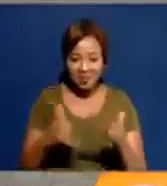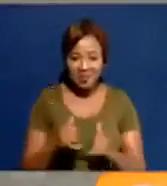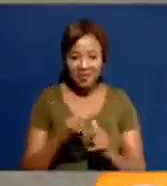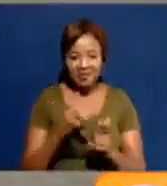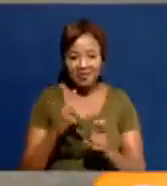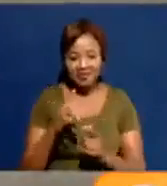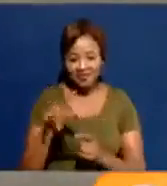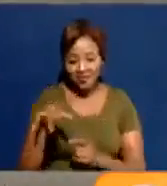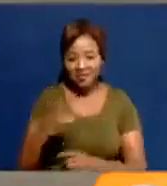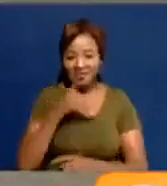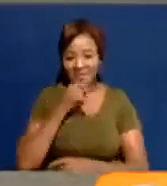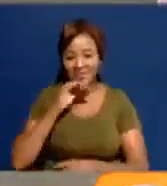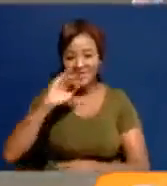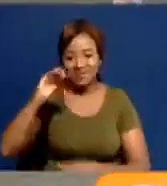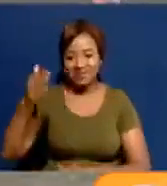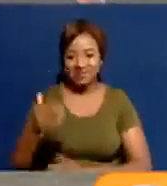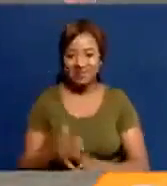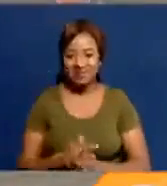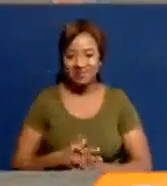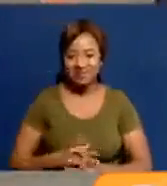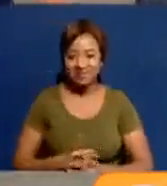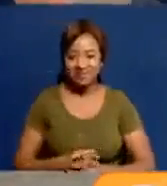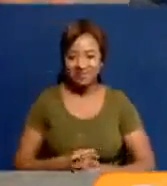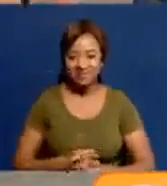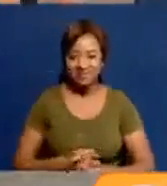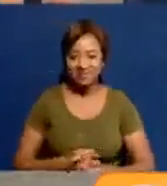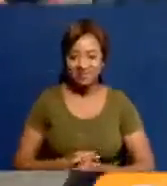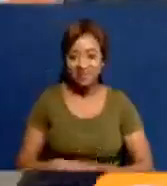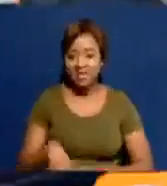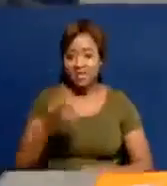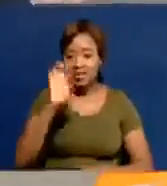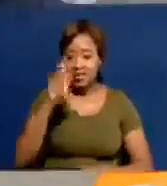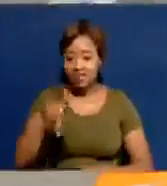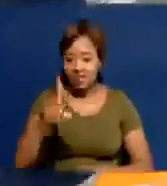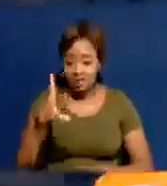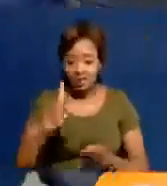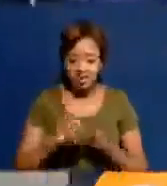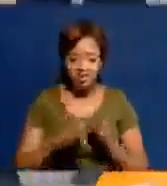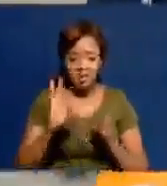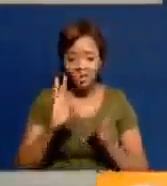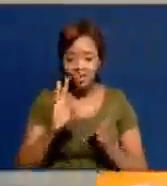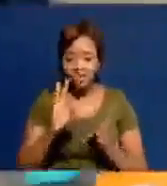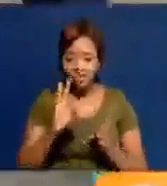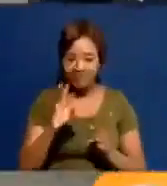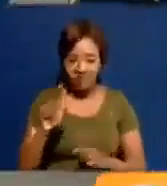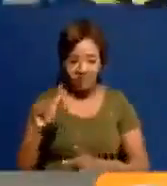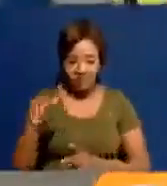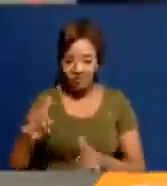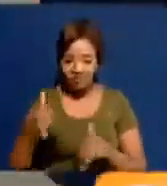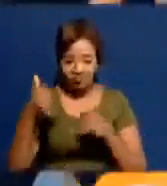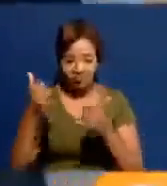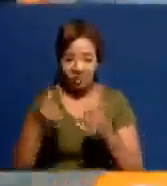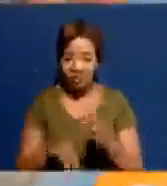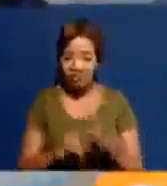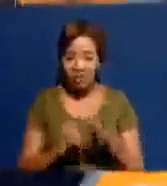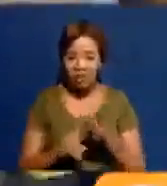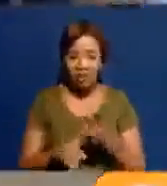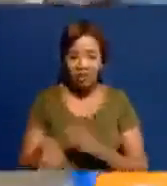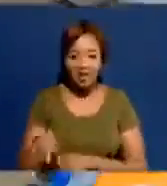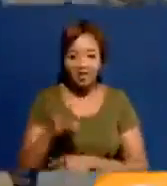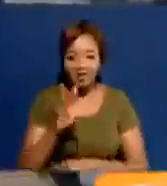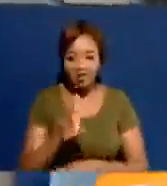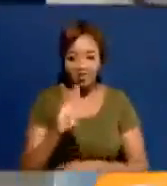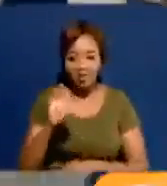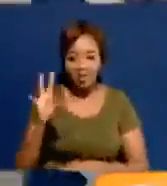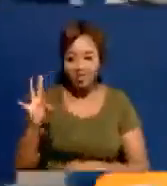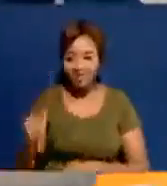best clubs in the world, who are now chasing a treble: the English Premier League, the FA Cup and the UEFA Champions League. His motivation comes